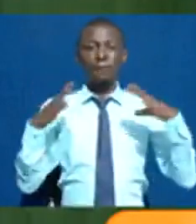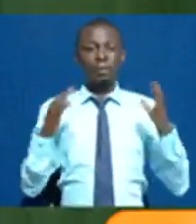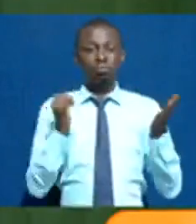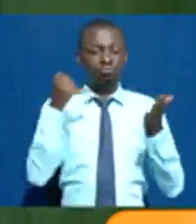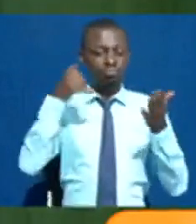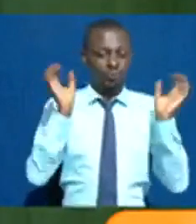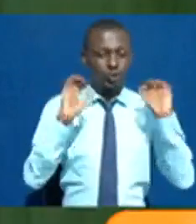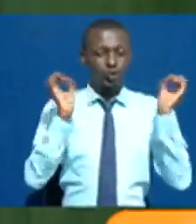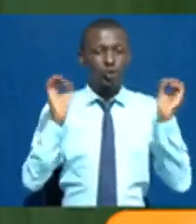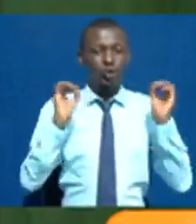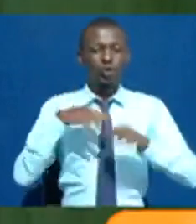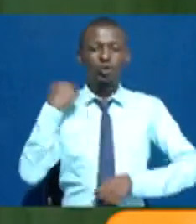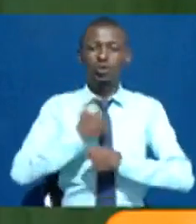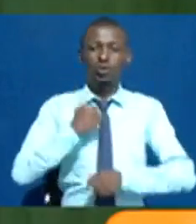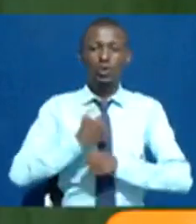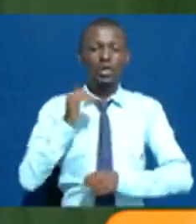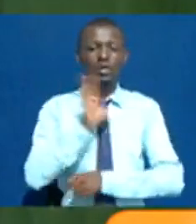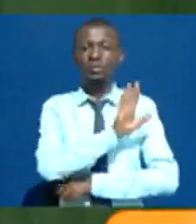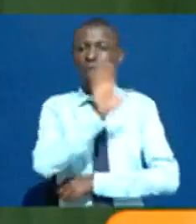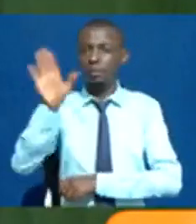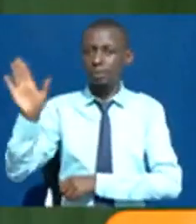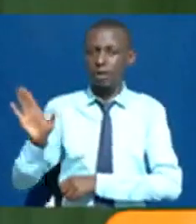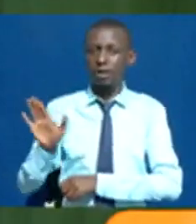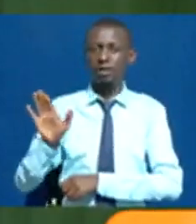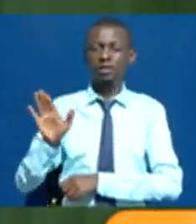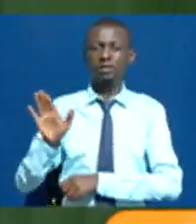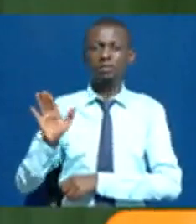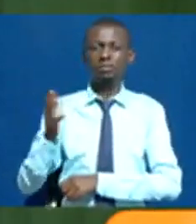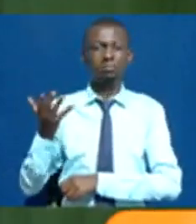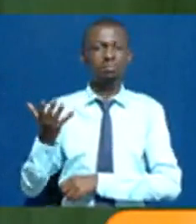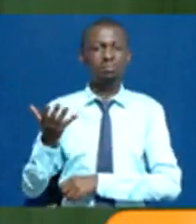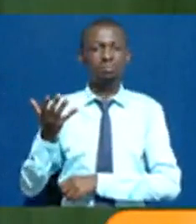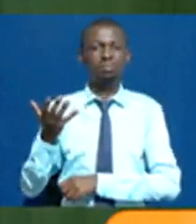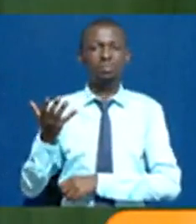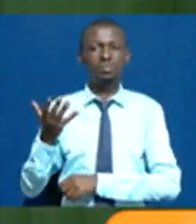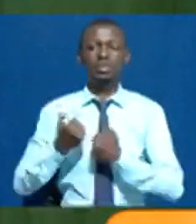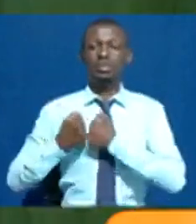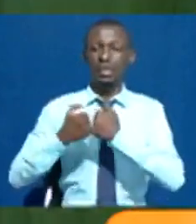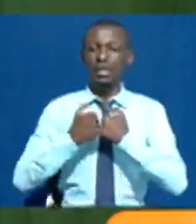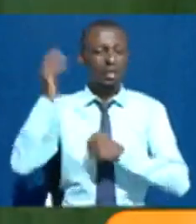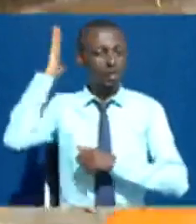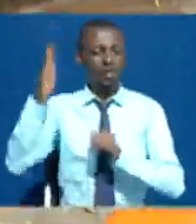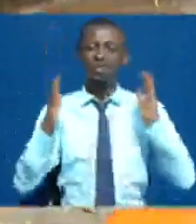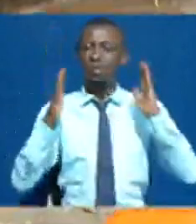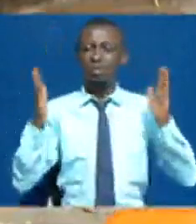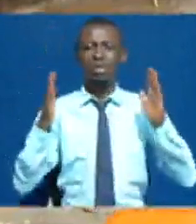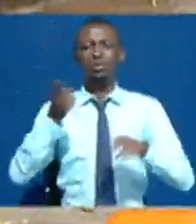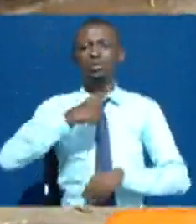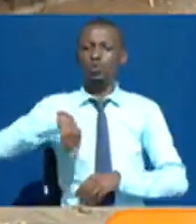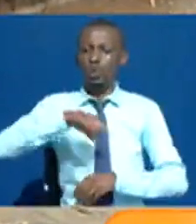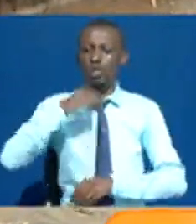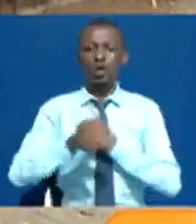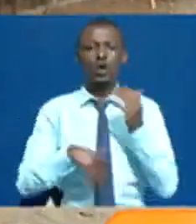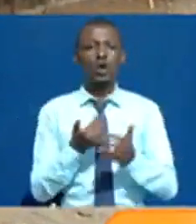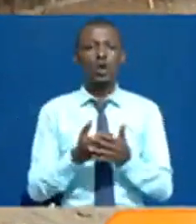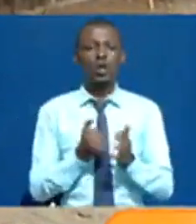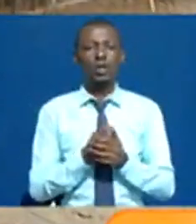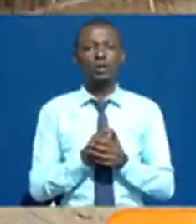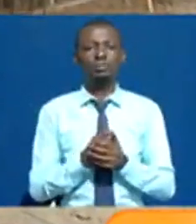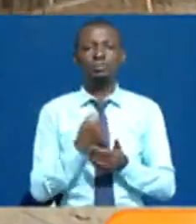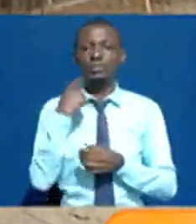in productive work, they will become a very big challenge to all of us. According